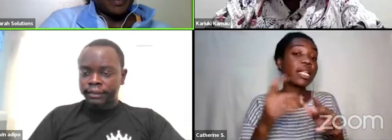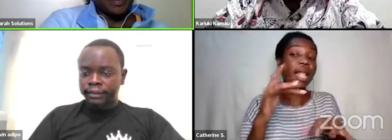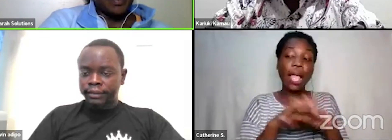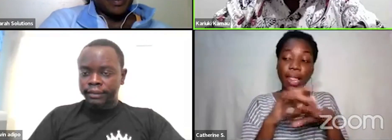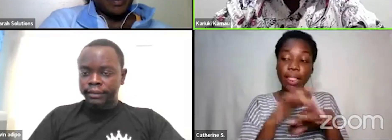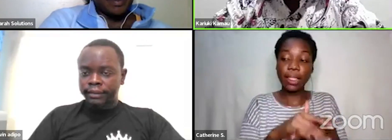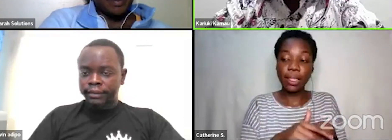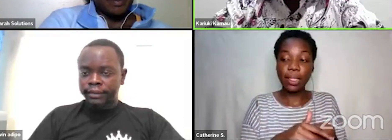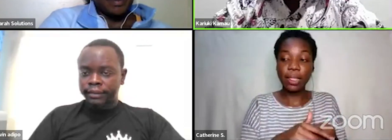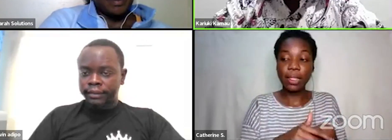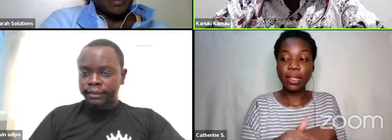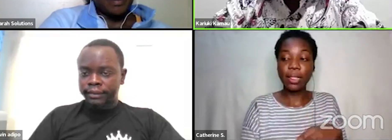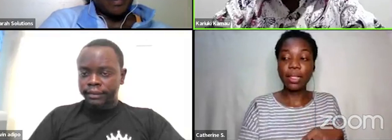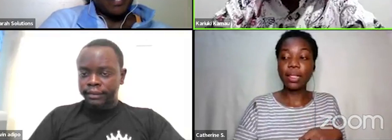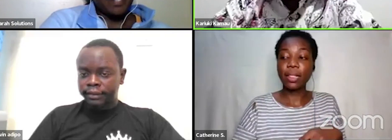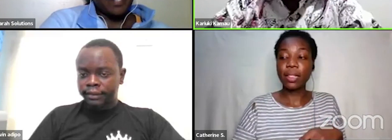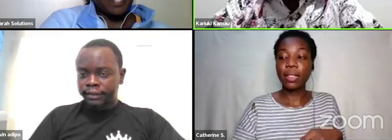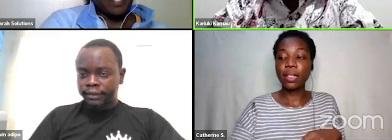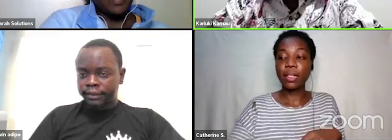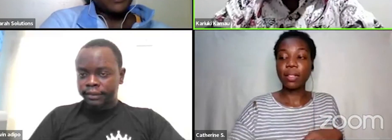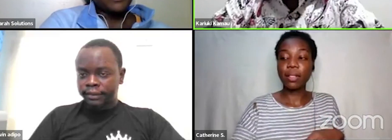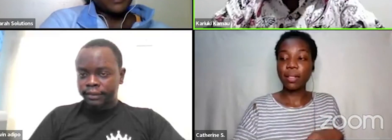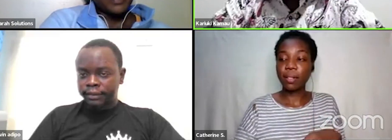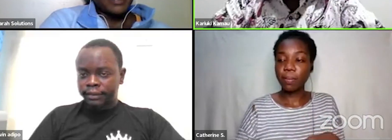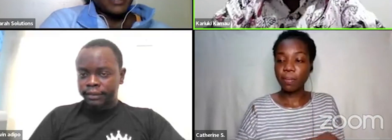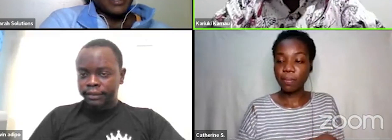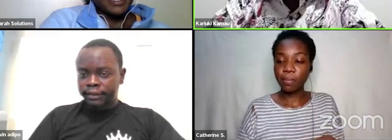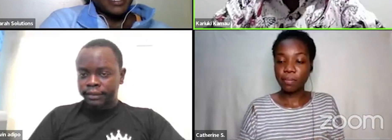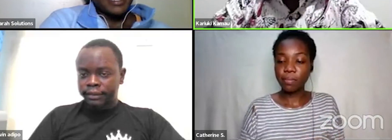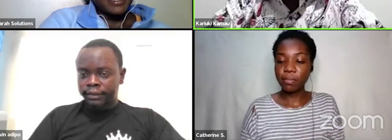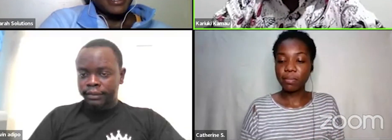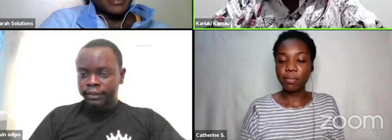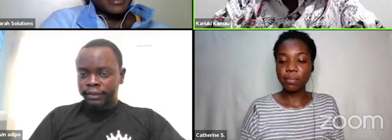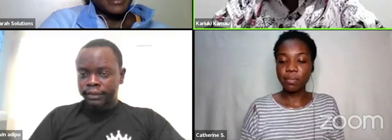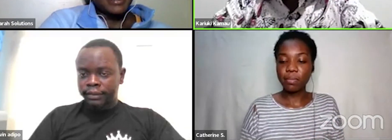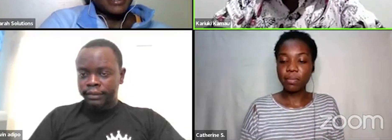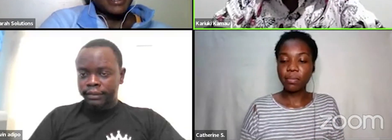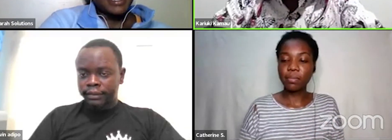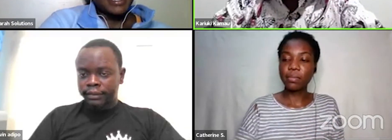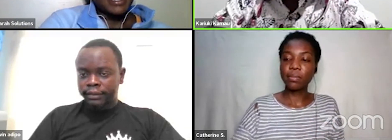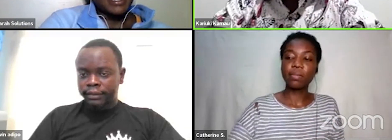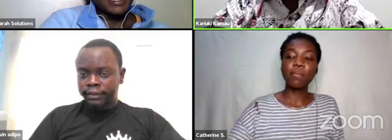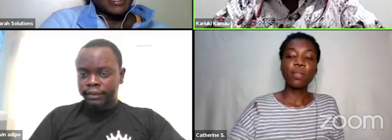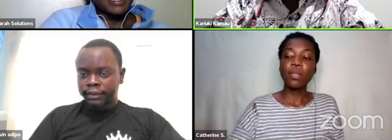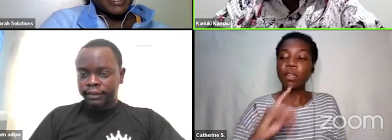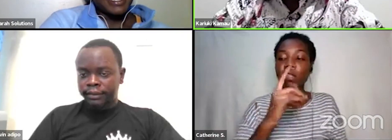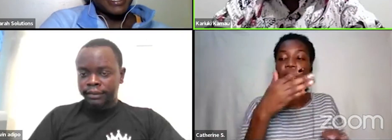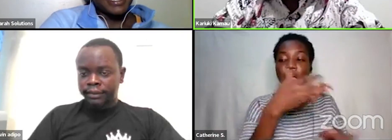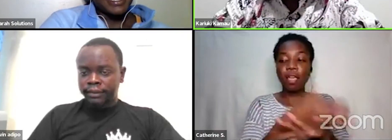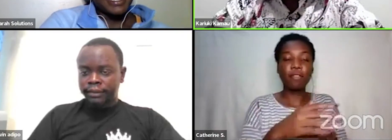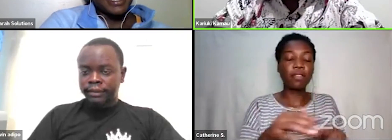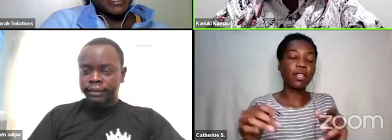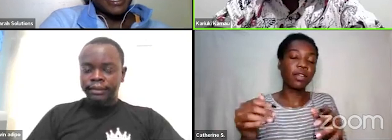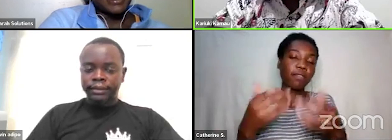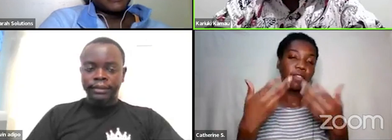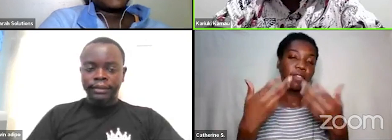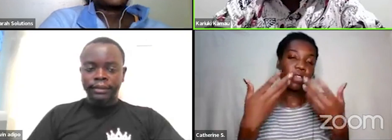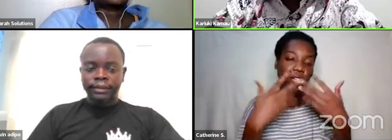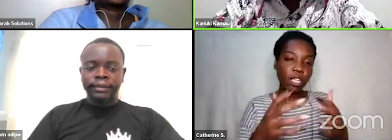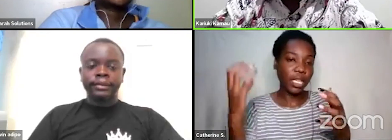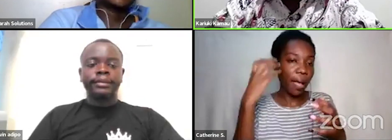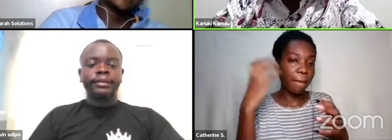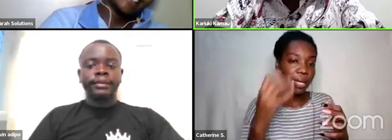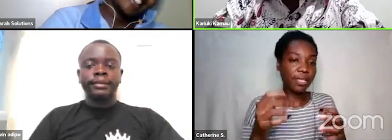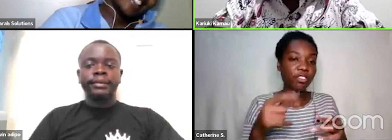I envy my friends who started after finishing their campus. They only went for attachment and they hit the